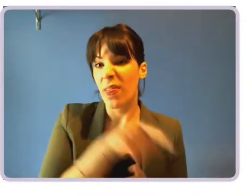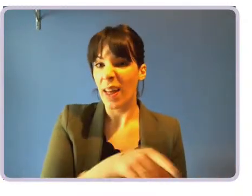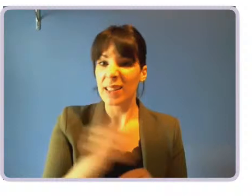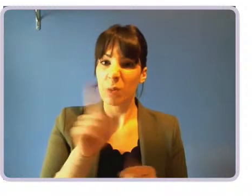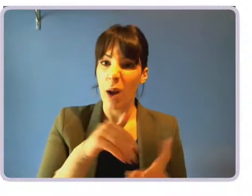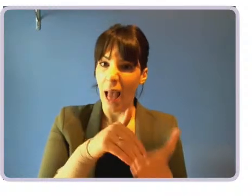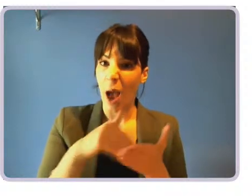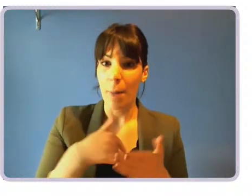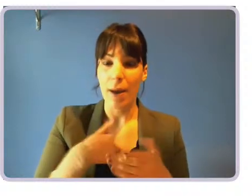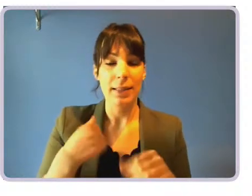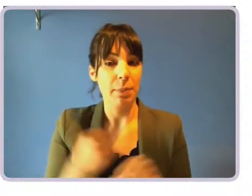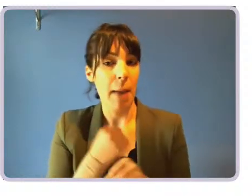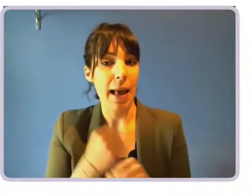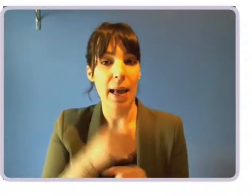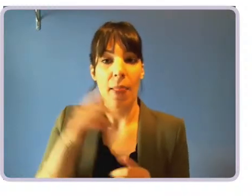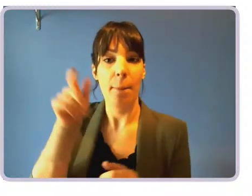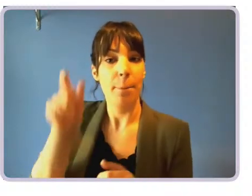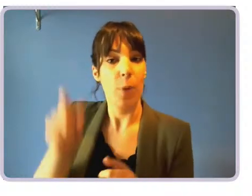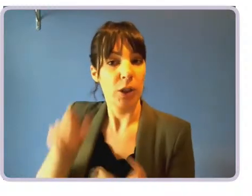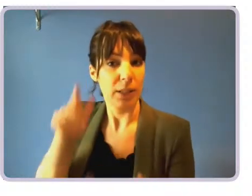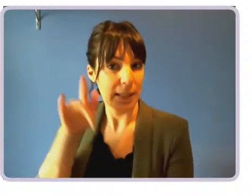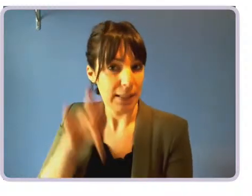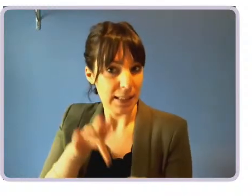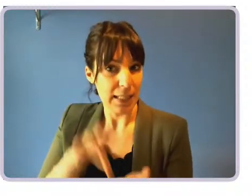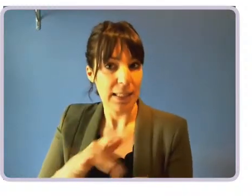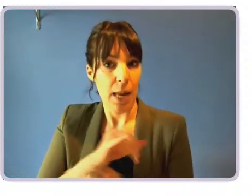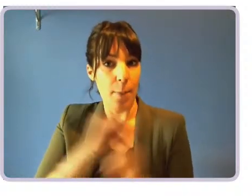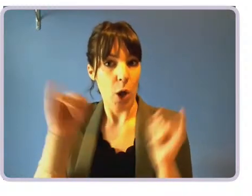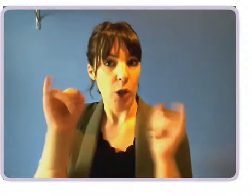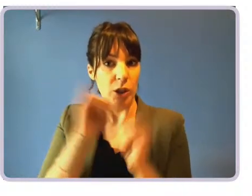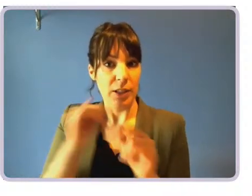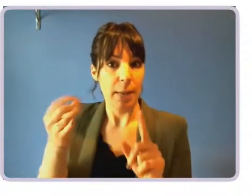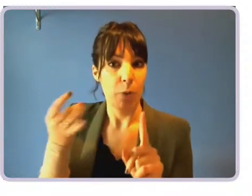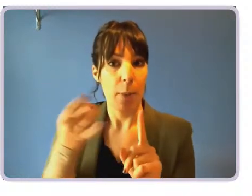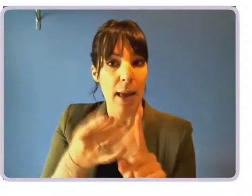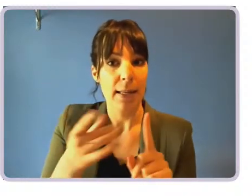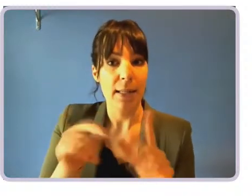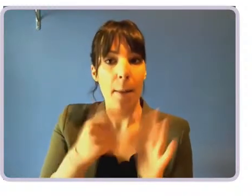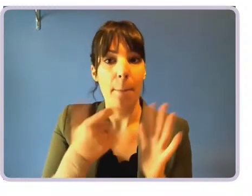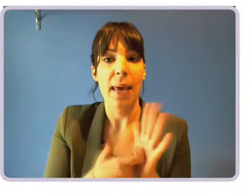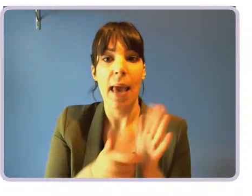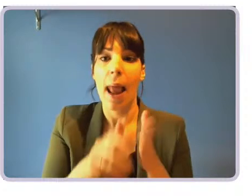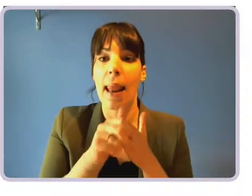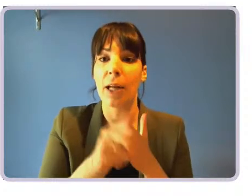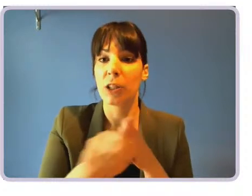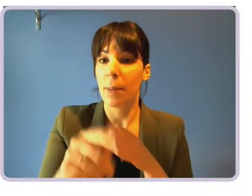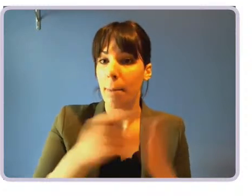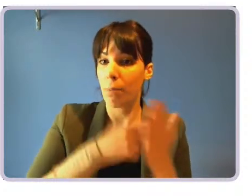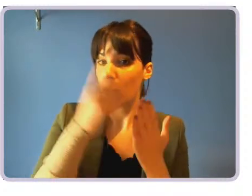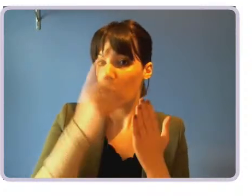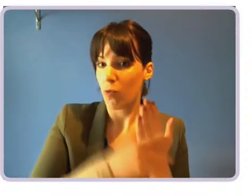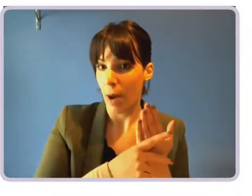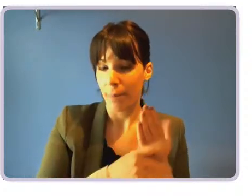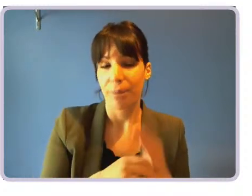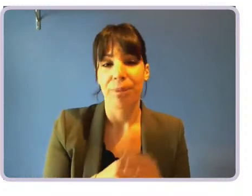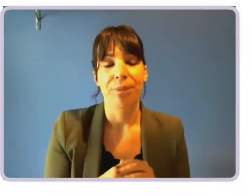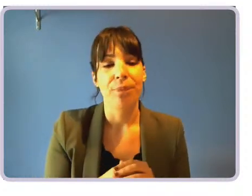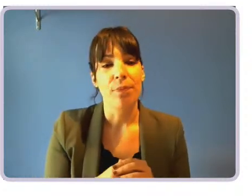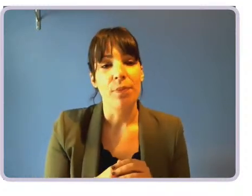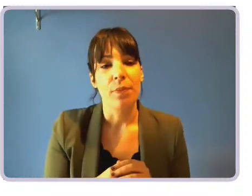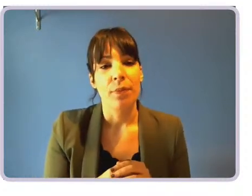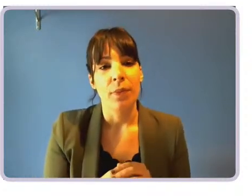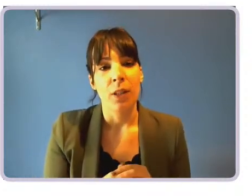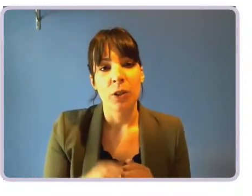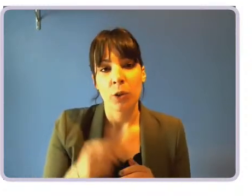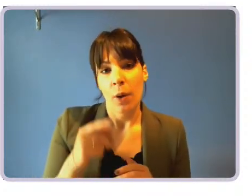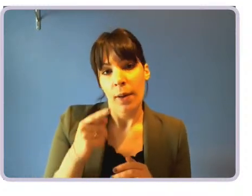preparedness peer leadership program. On this slide, I won't go in great detail, but I wanted to really relay the point that how we